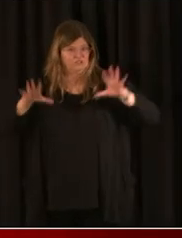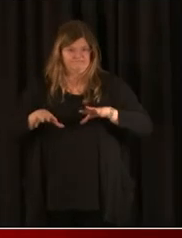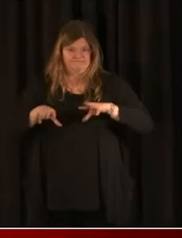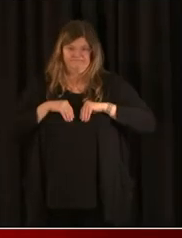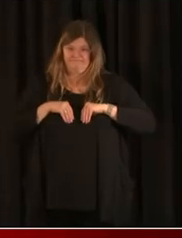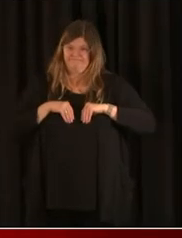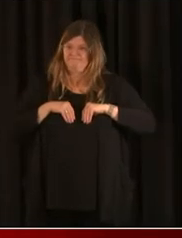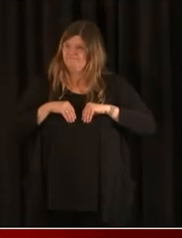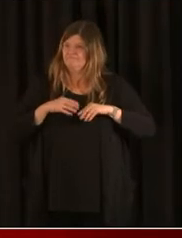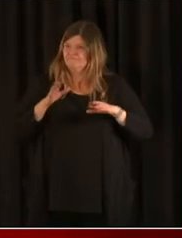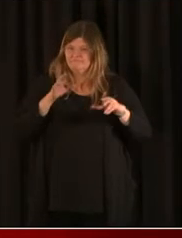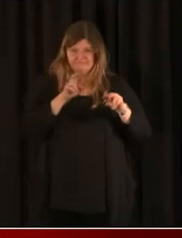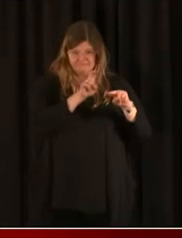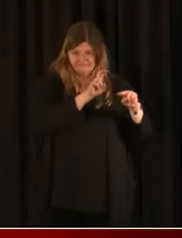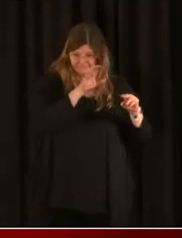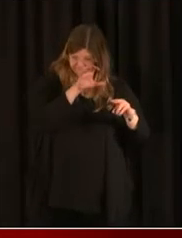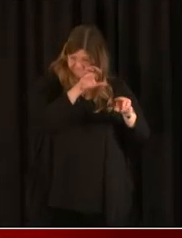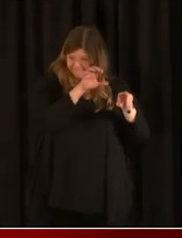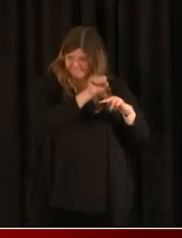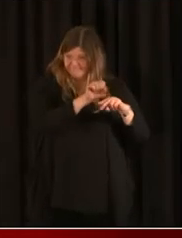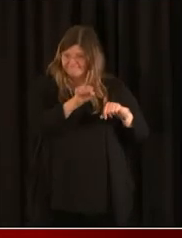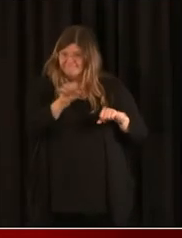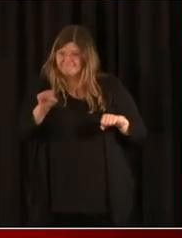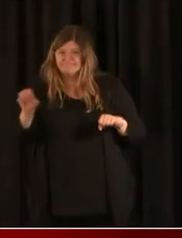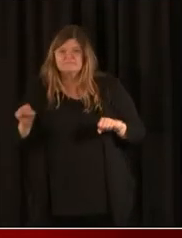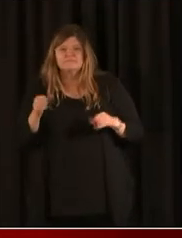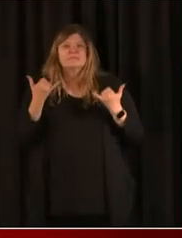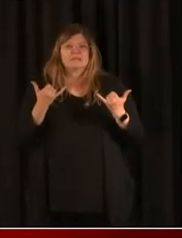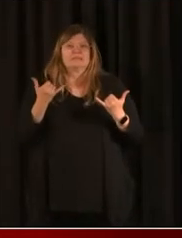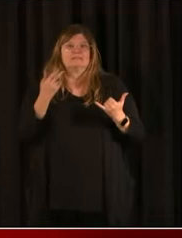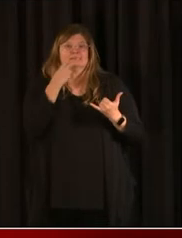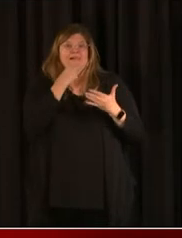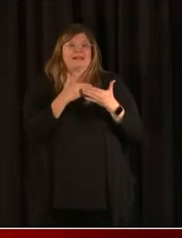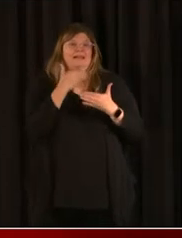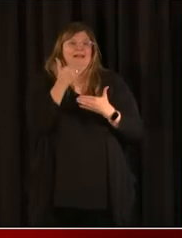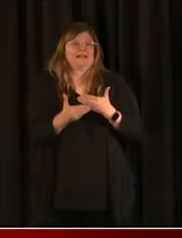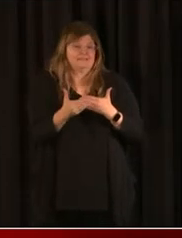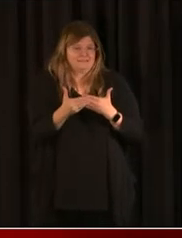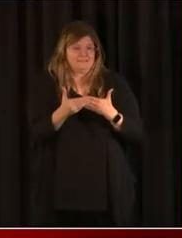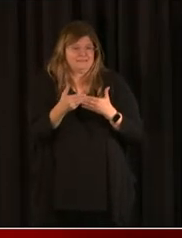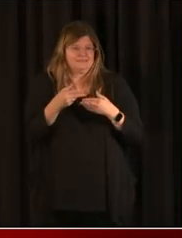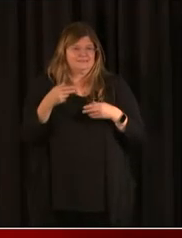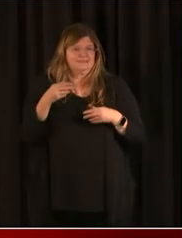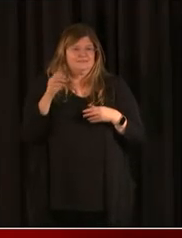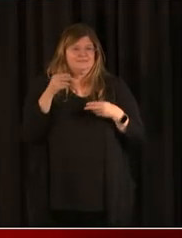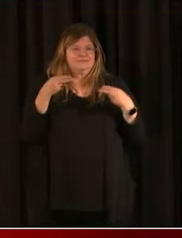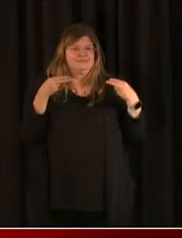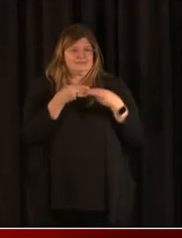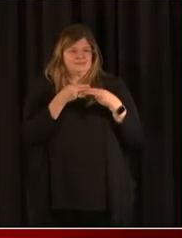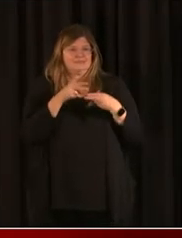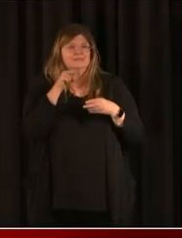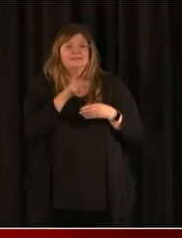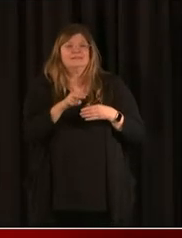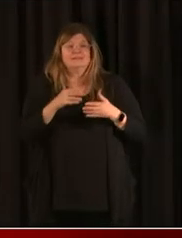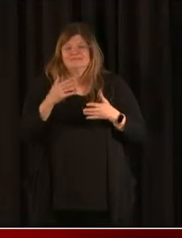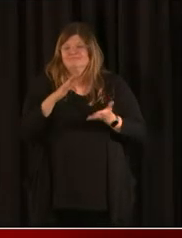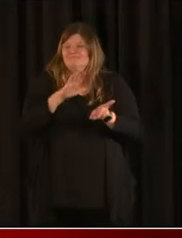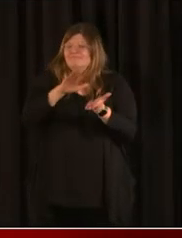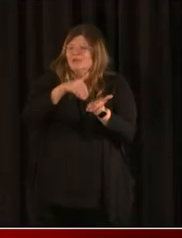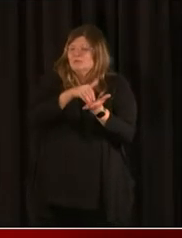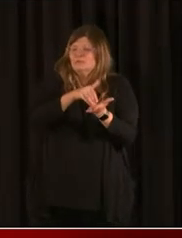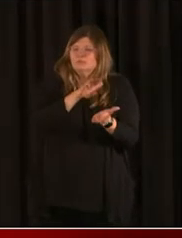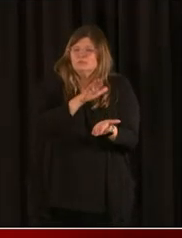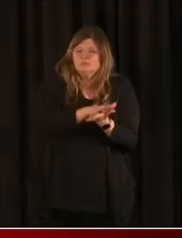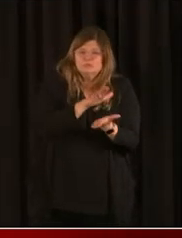On the next slide, you can see some examples of the secondary models. Secondary, of course,